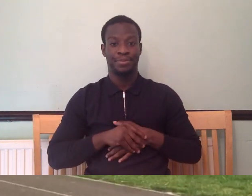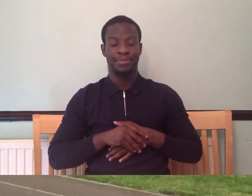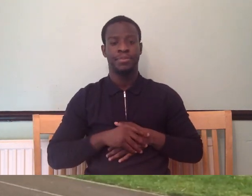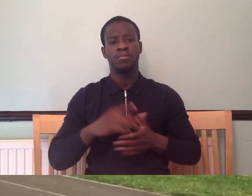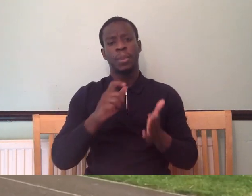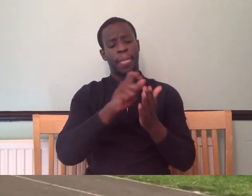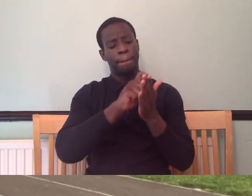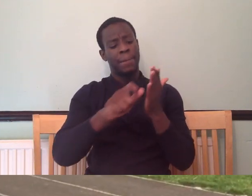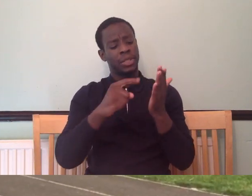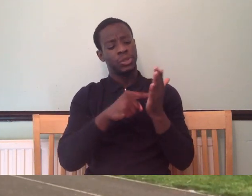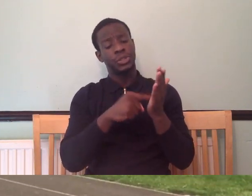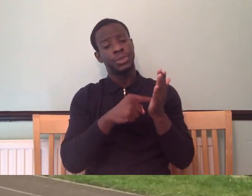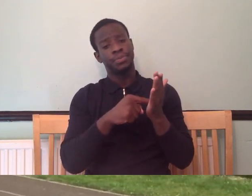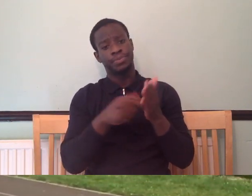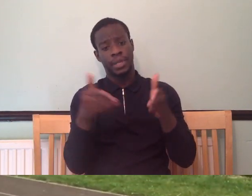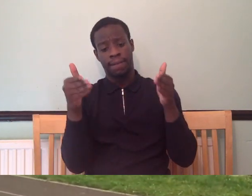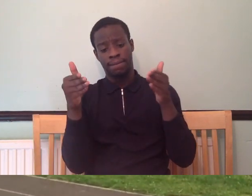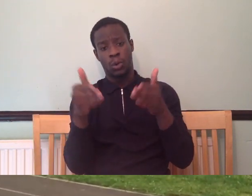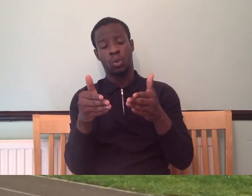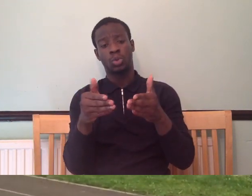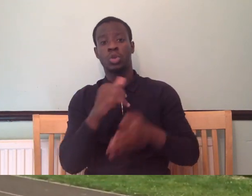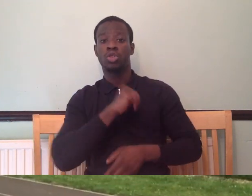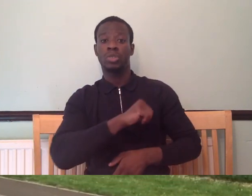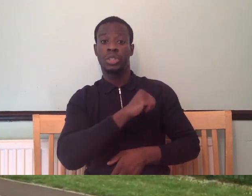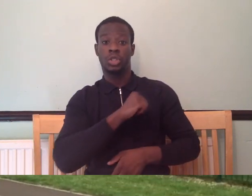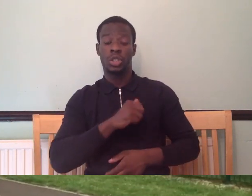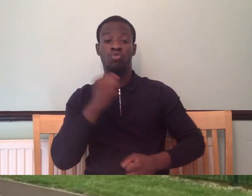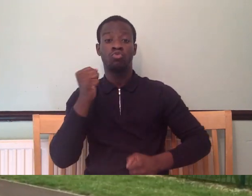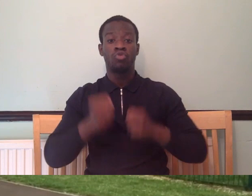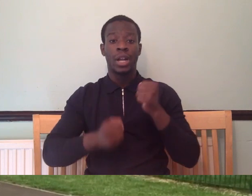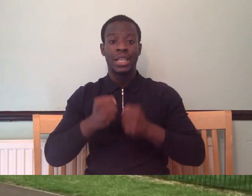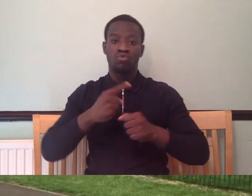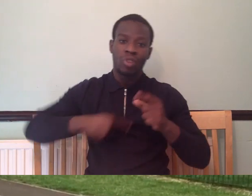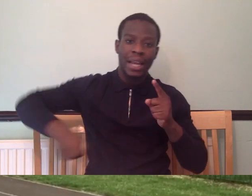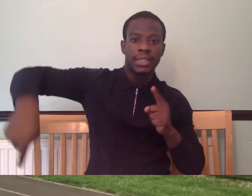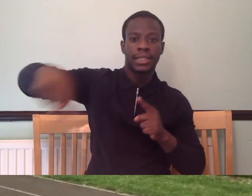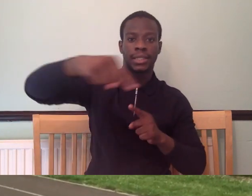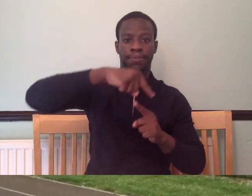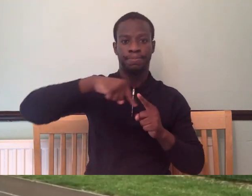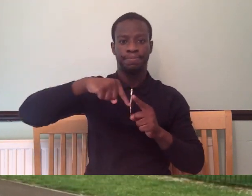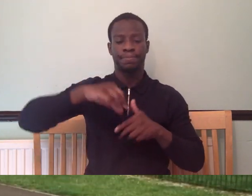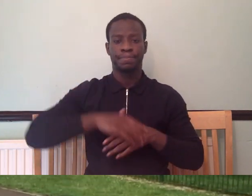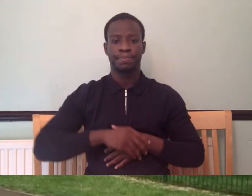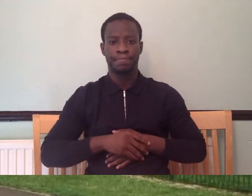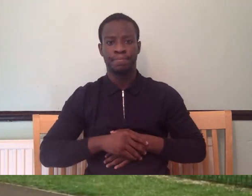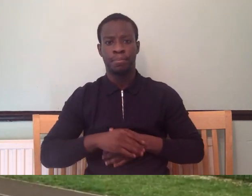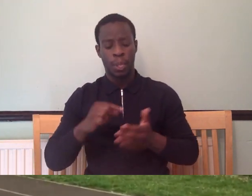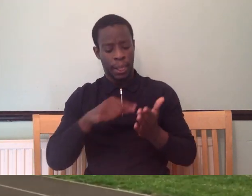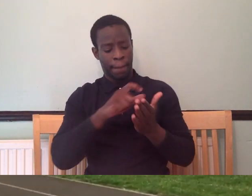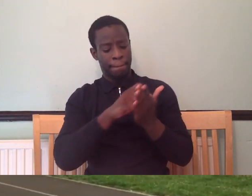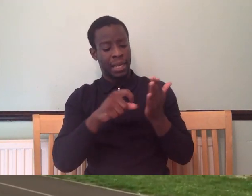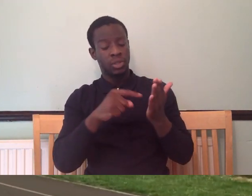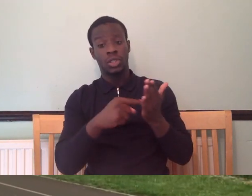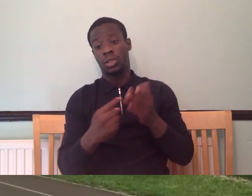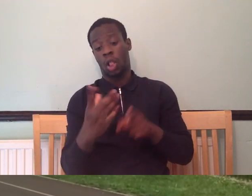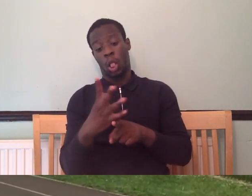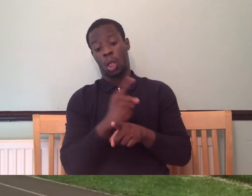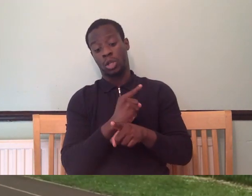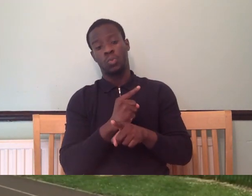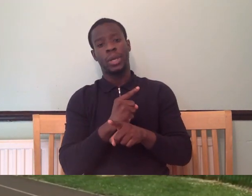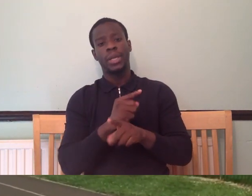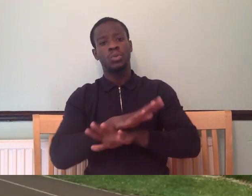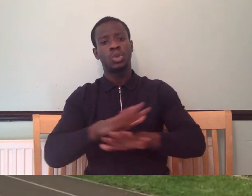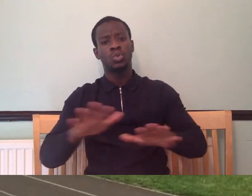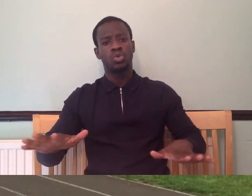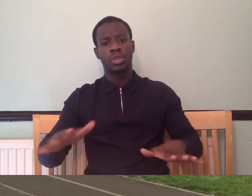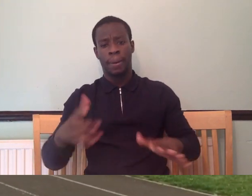The passage in Hebrews talks to us about being a Christian and running a race. We looked at this passage with some children last week and